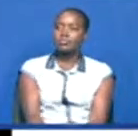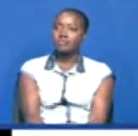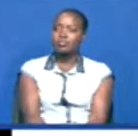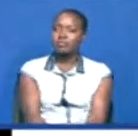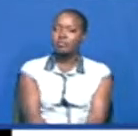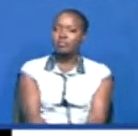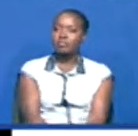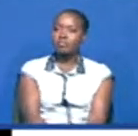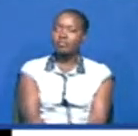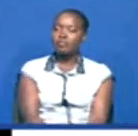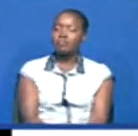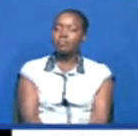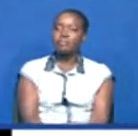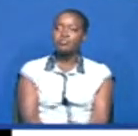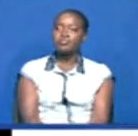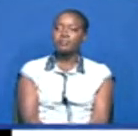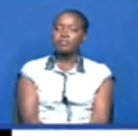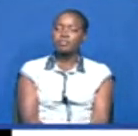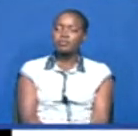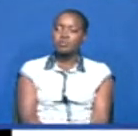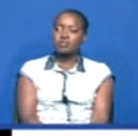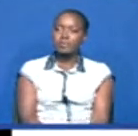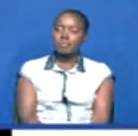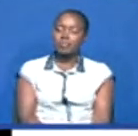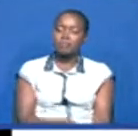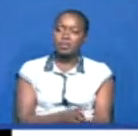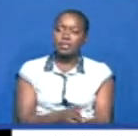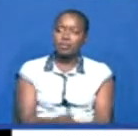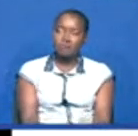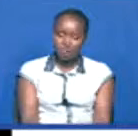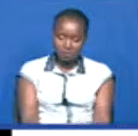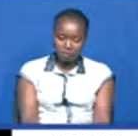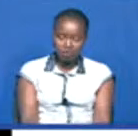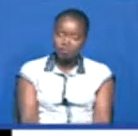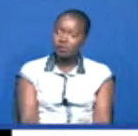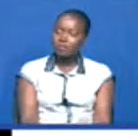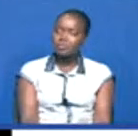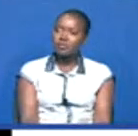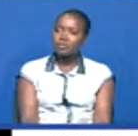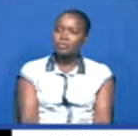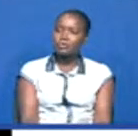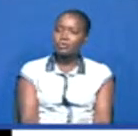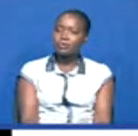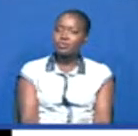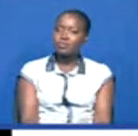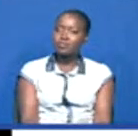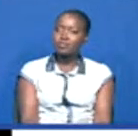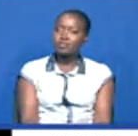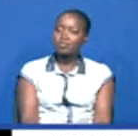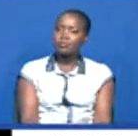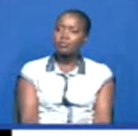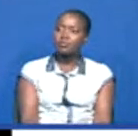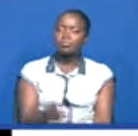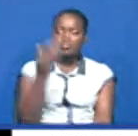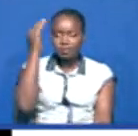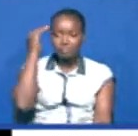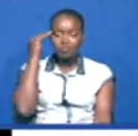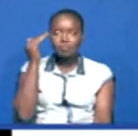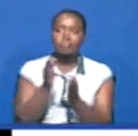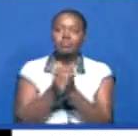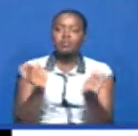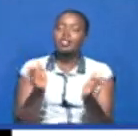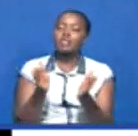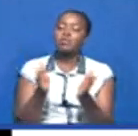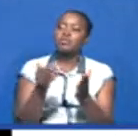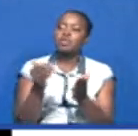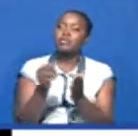Another round of applause for Wanyama Musiemu, the Deputy Head of Public Service and Coordinator of Multi-Agency